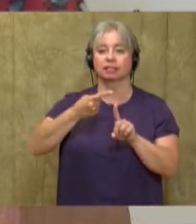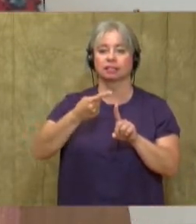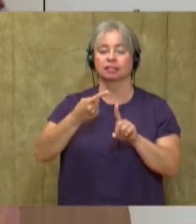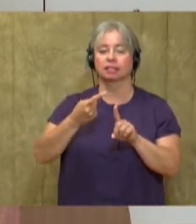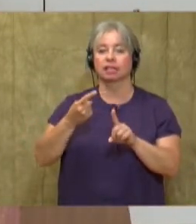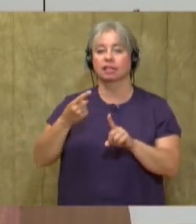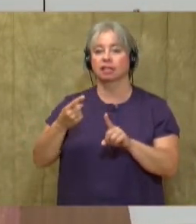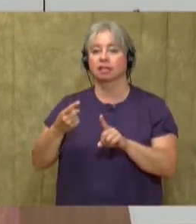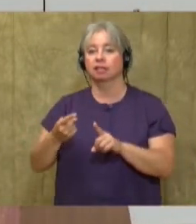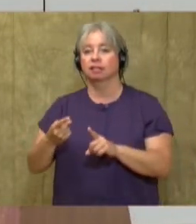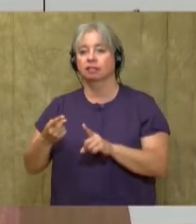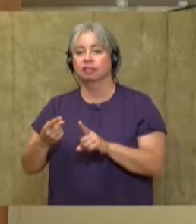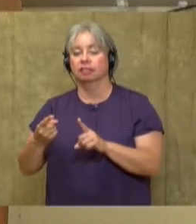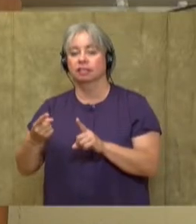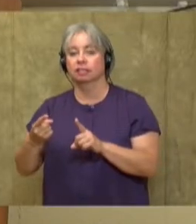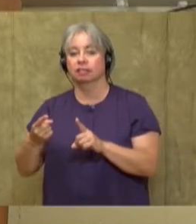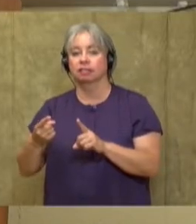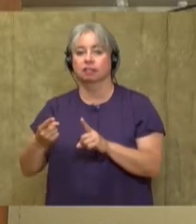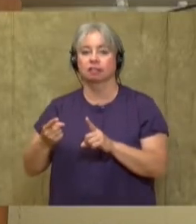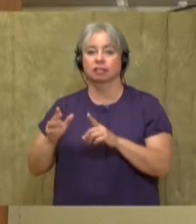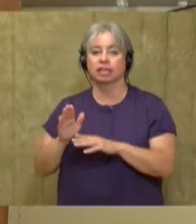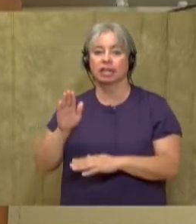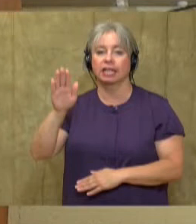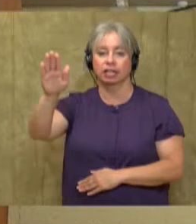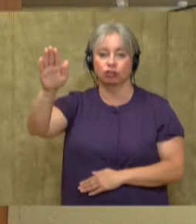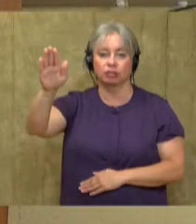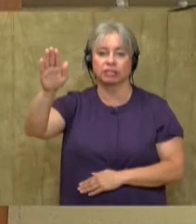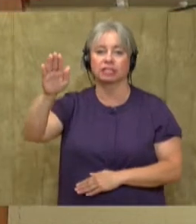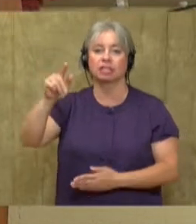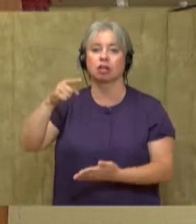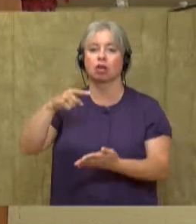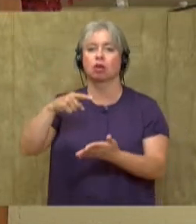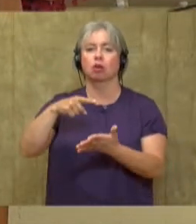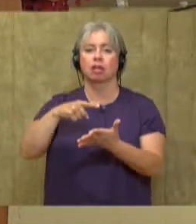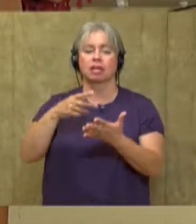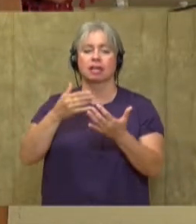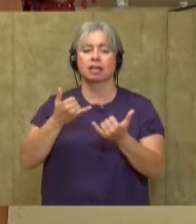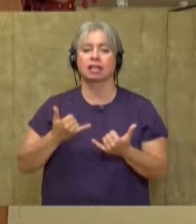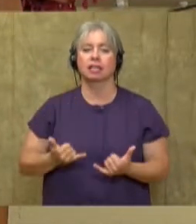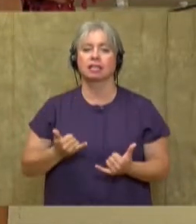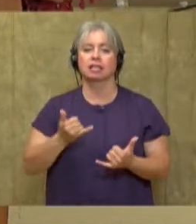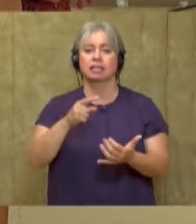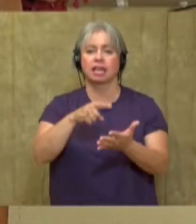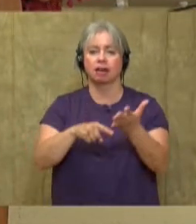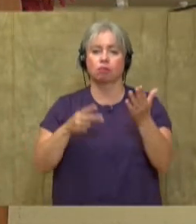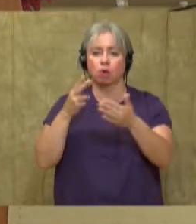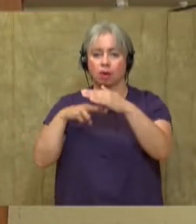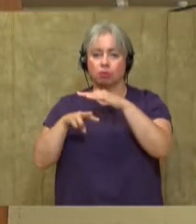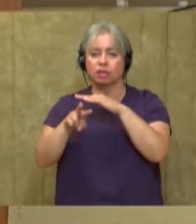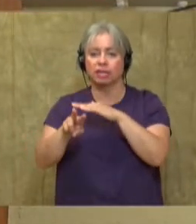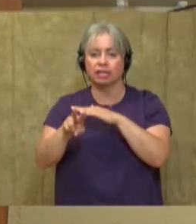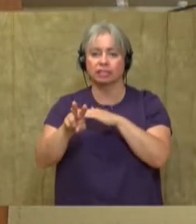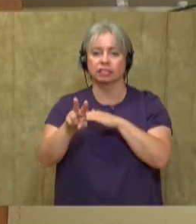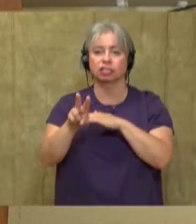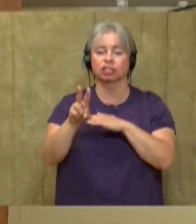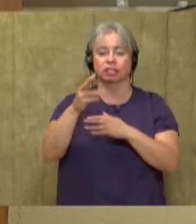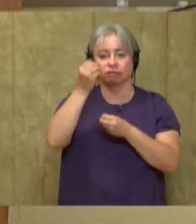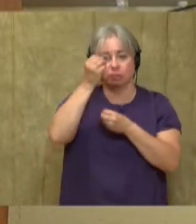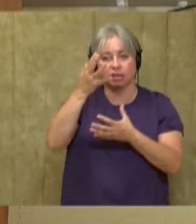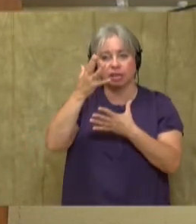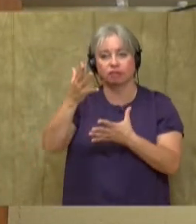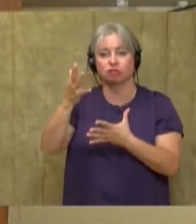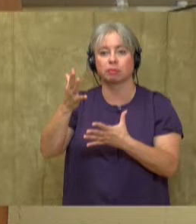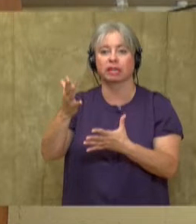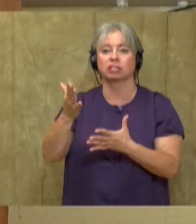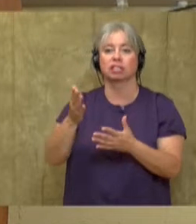look at some of our answer choices to see. It says, what prediction can be made based on the information gathered? The water